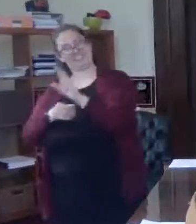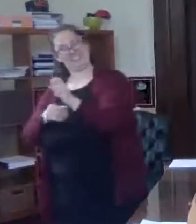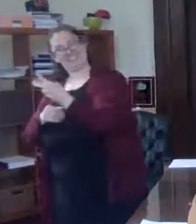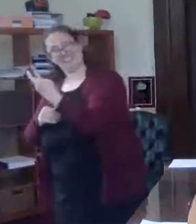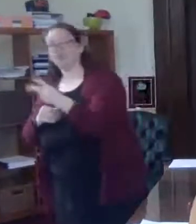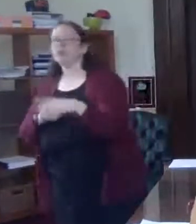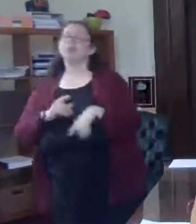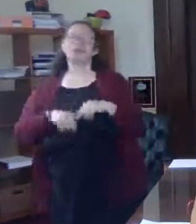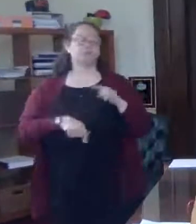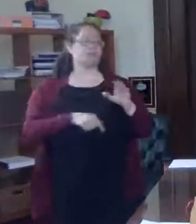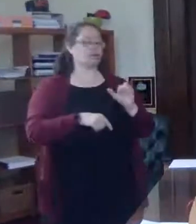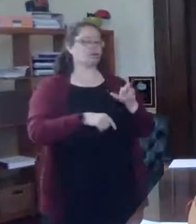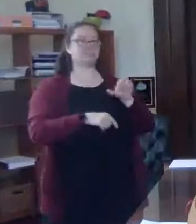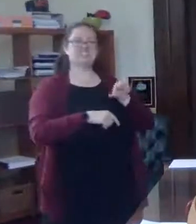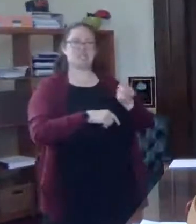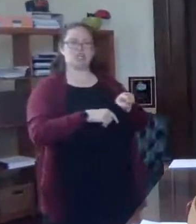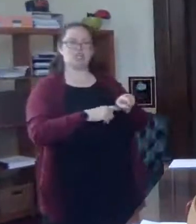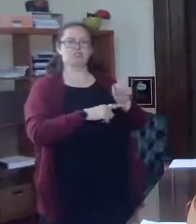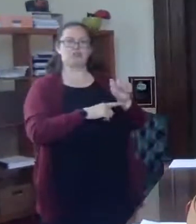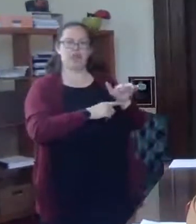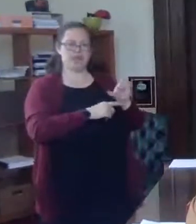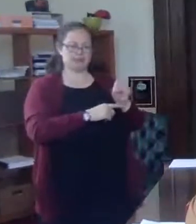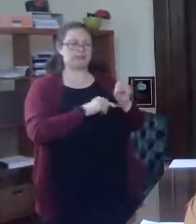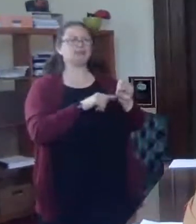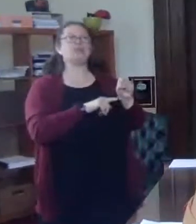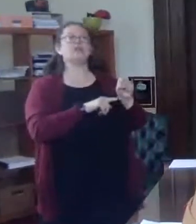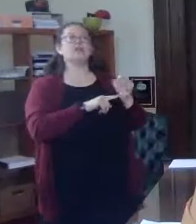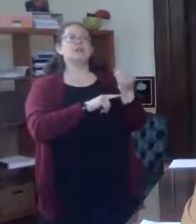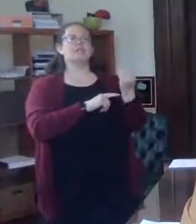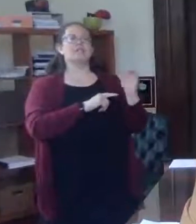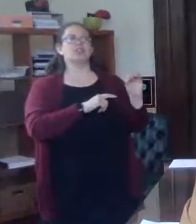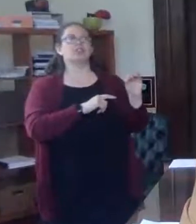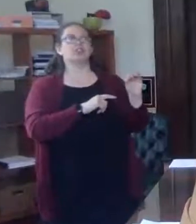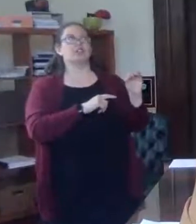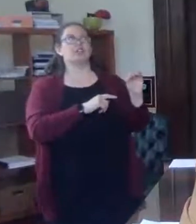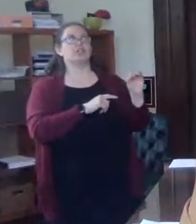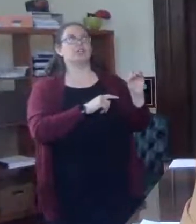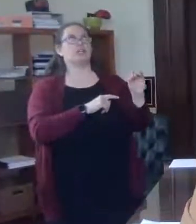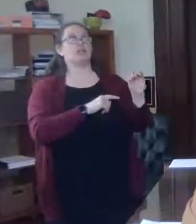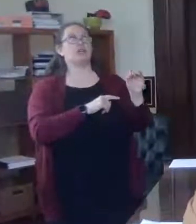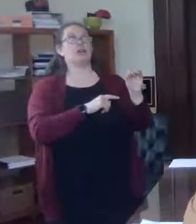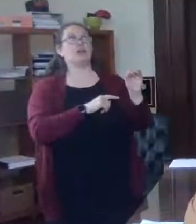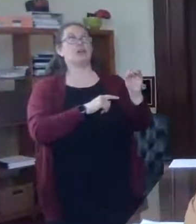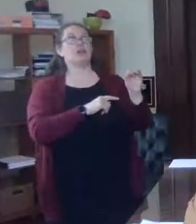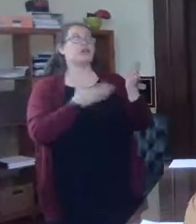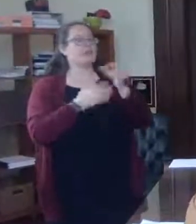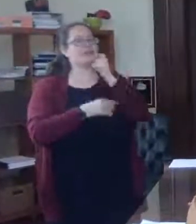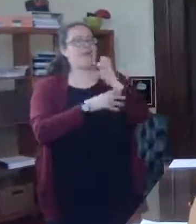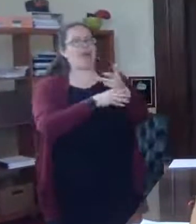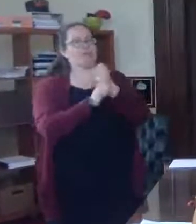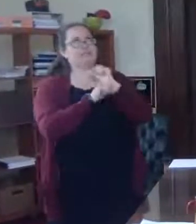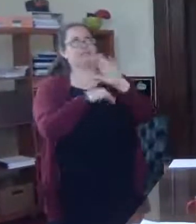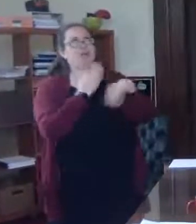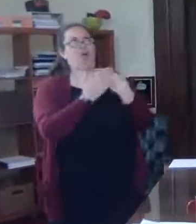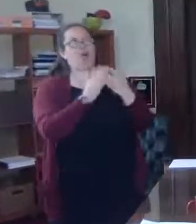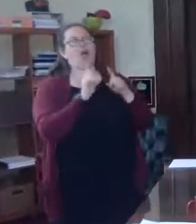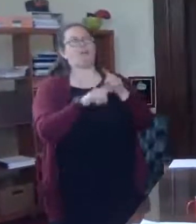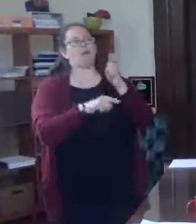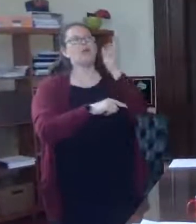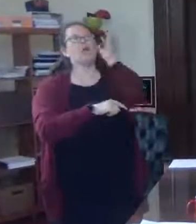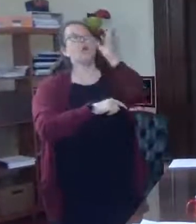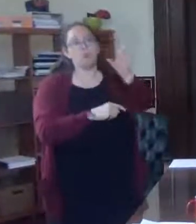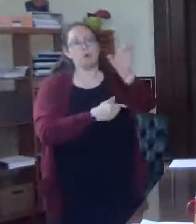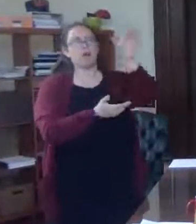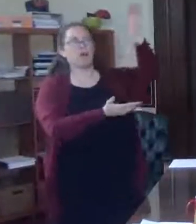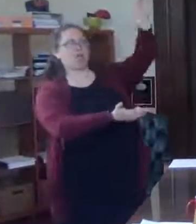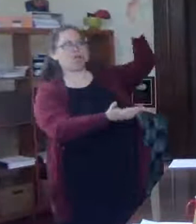Act, the state of Missouri got or will receive, they may not have gotten it all yet, I think it's